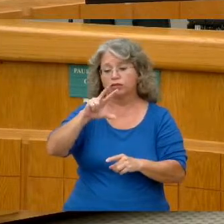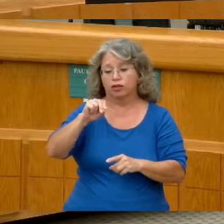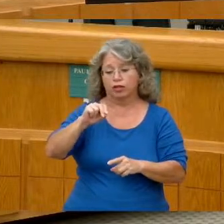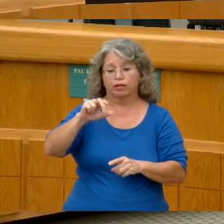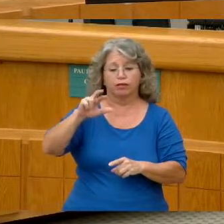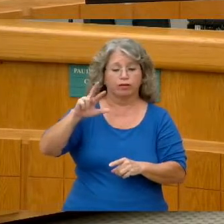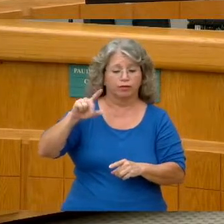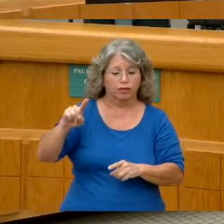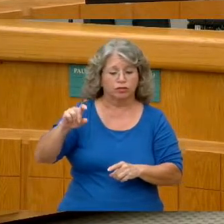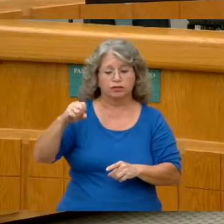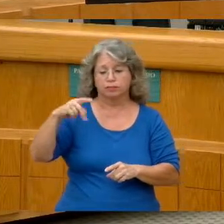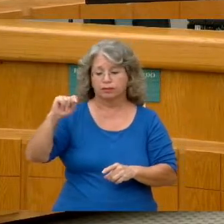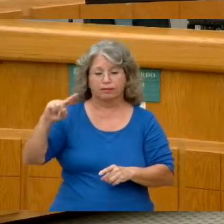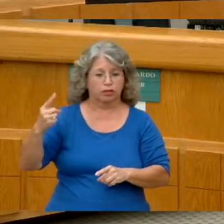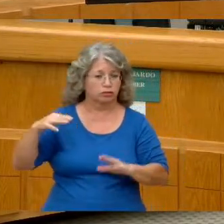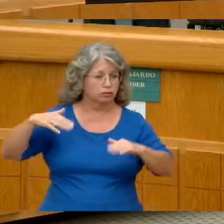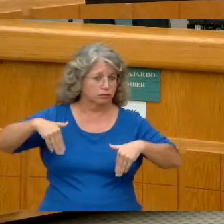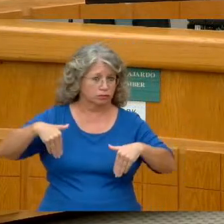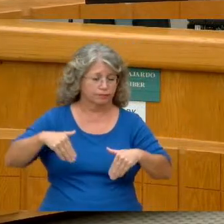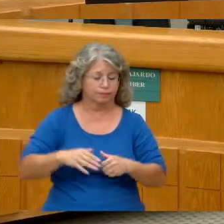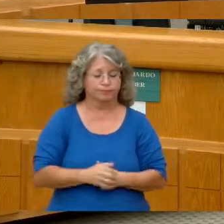slide.